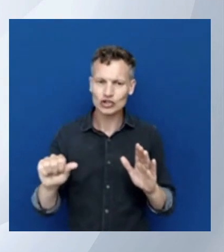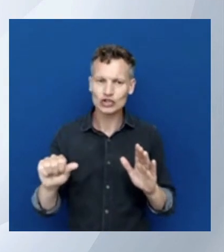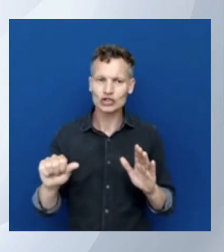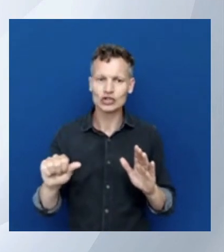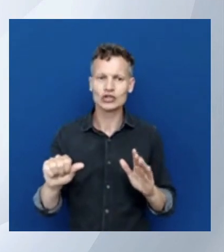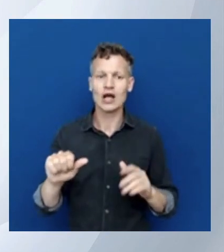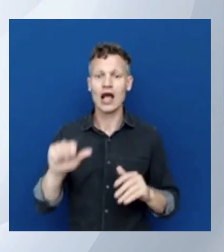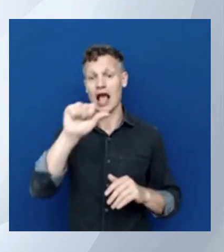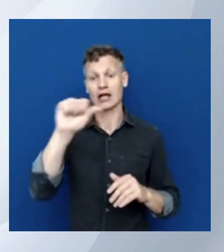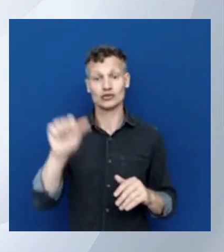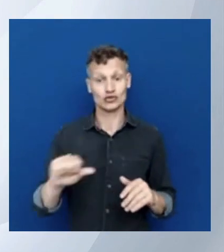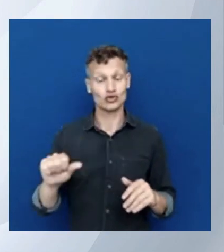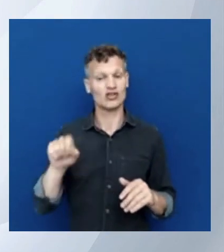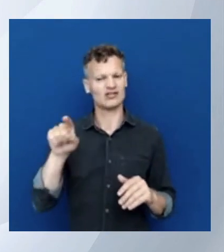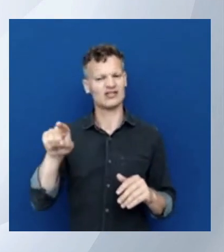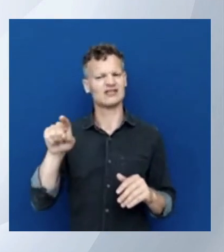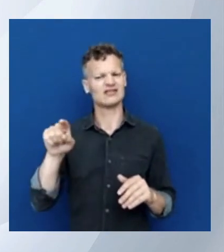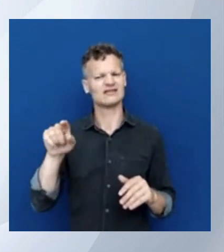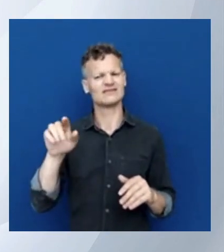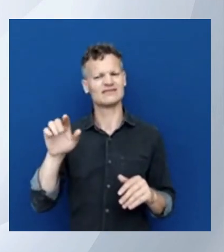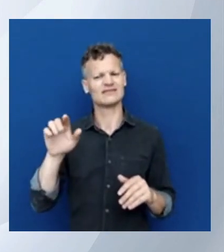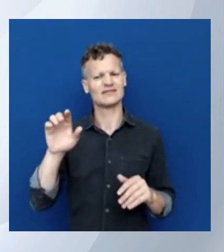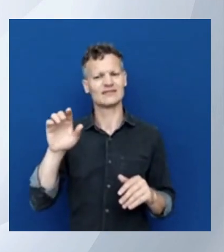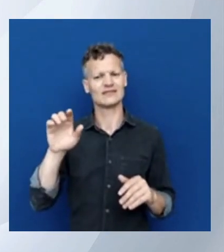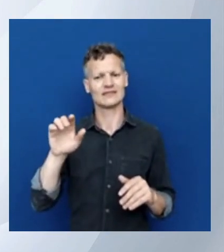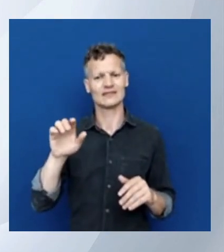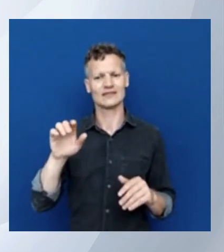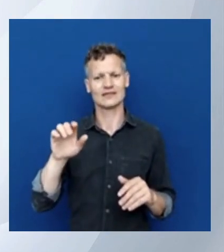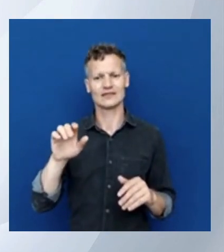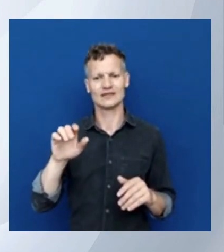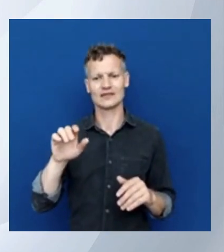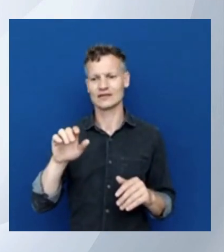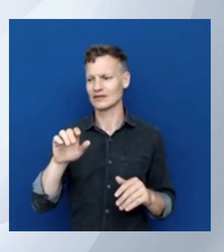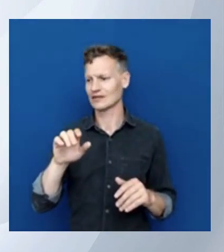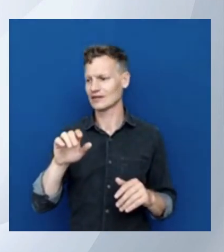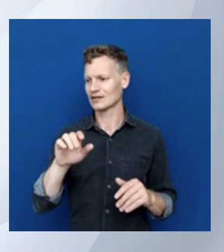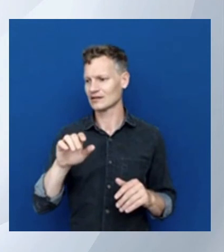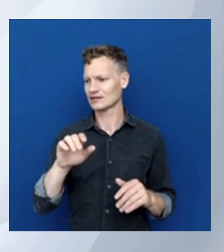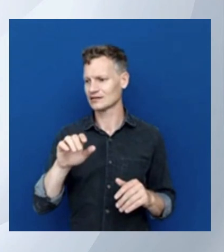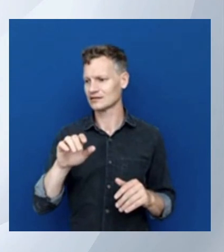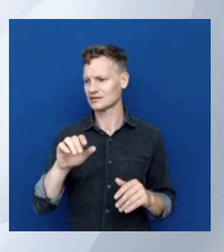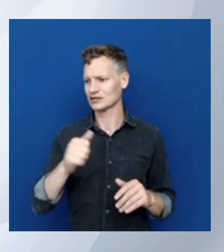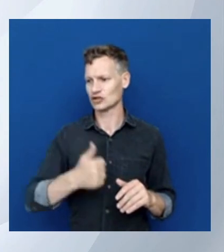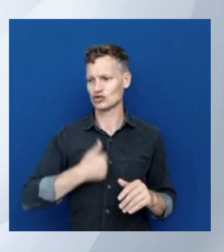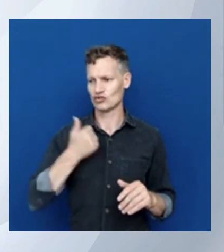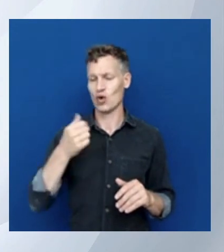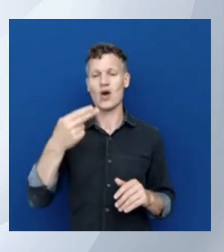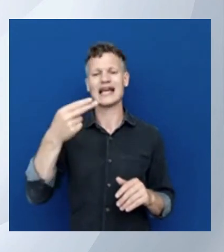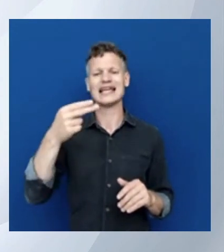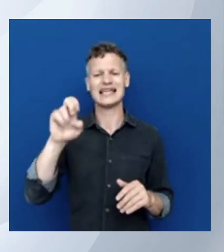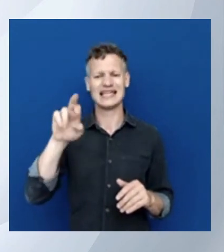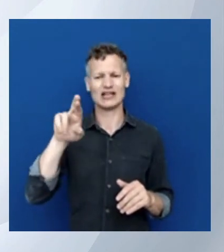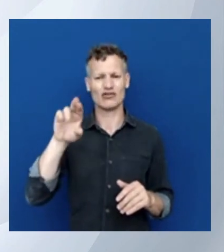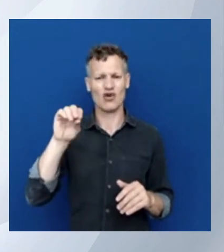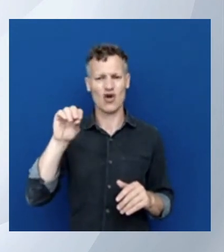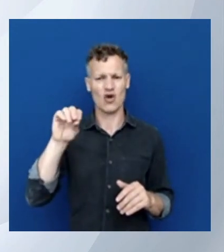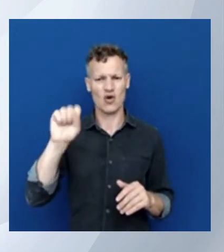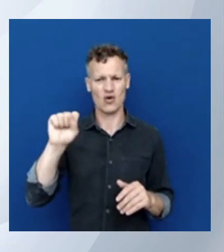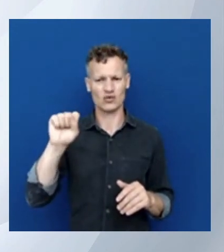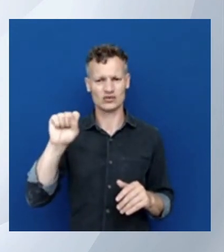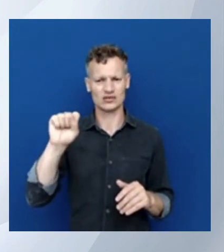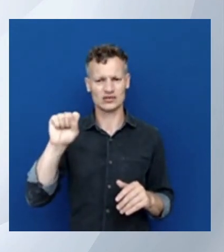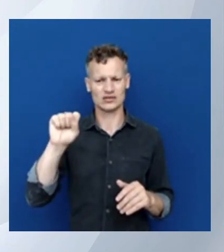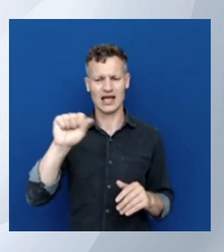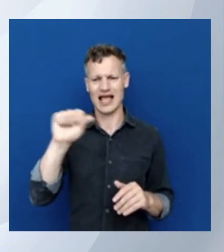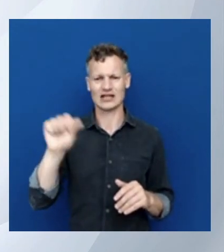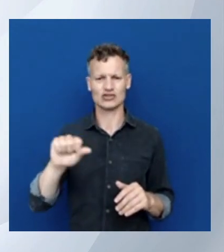Microsoft program where you can be recognized on activities for our developer community, and for instance